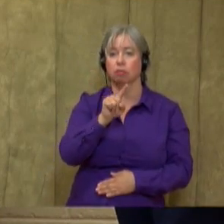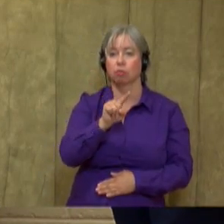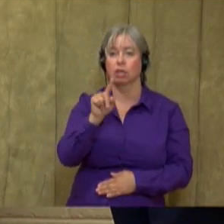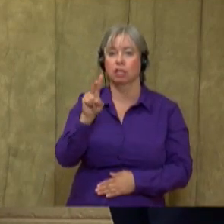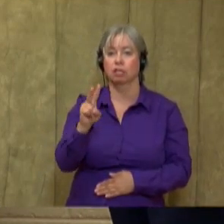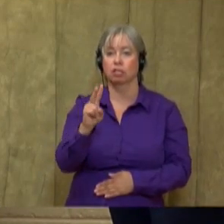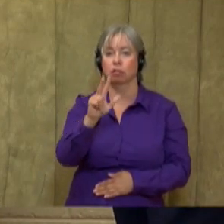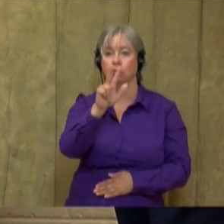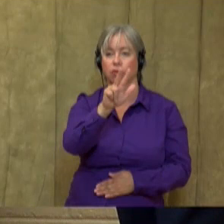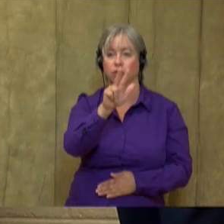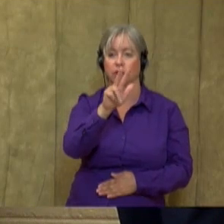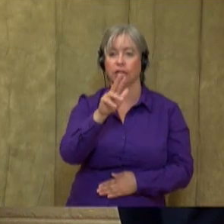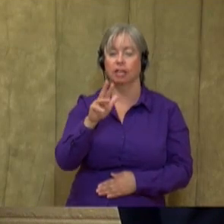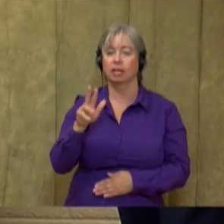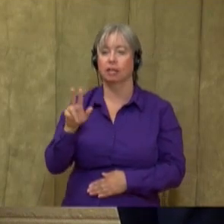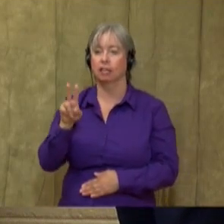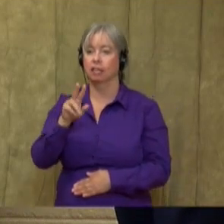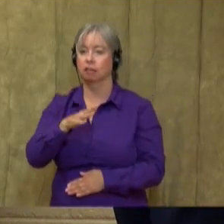our unit cubes are painted.